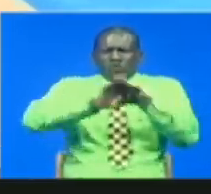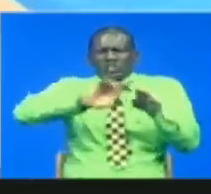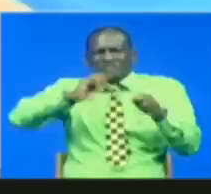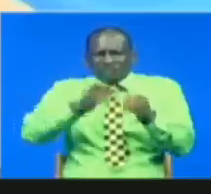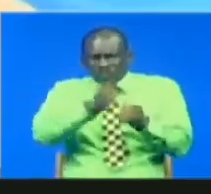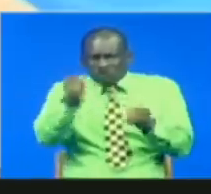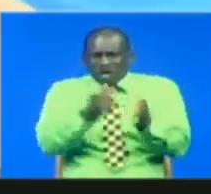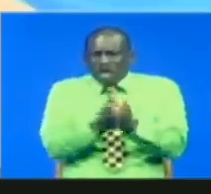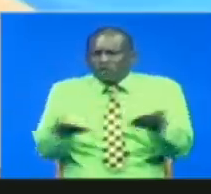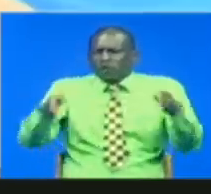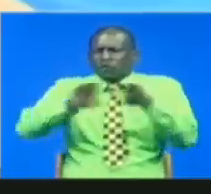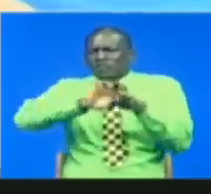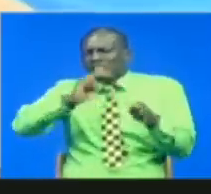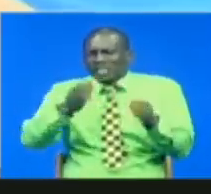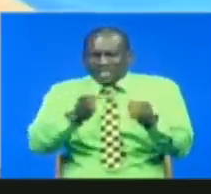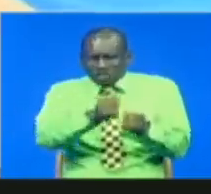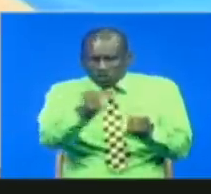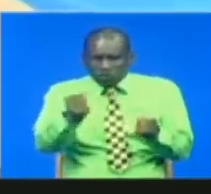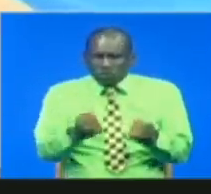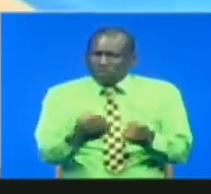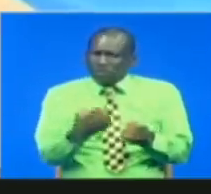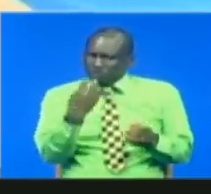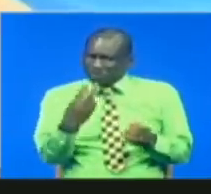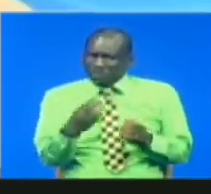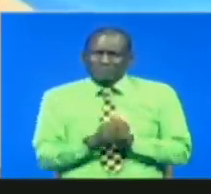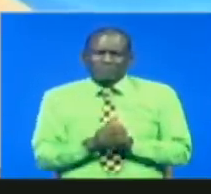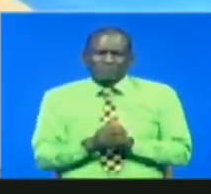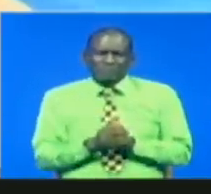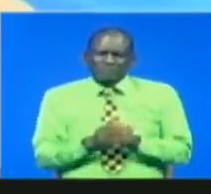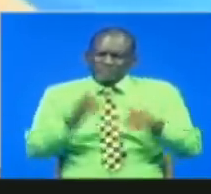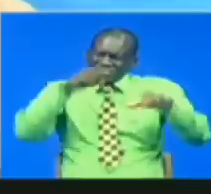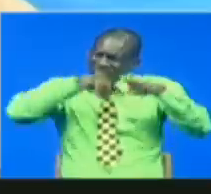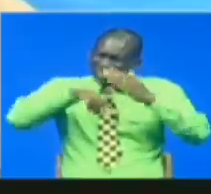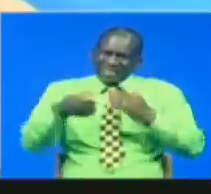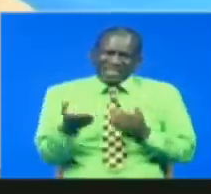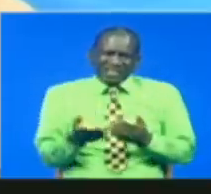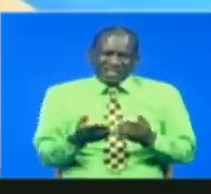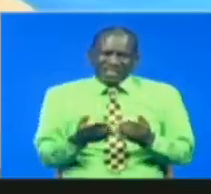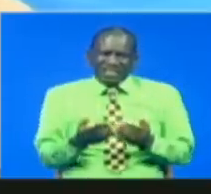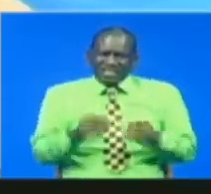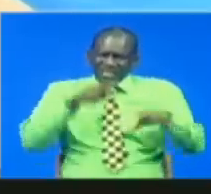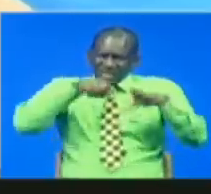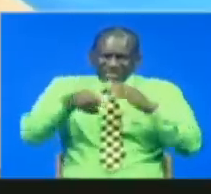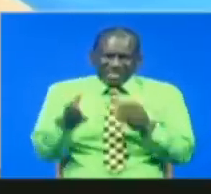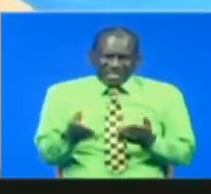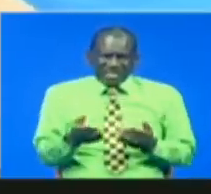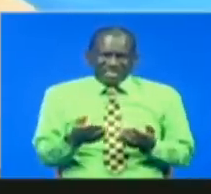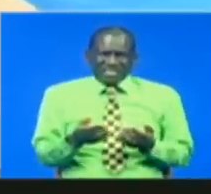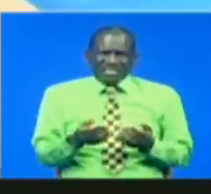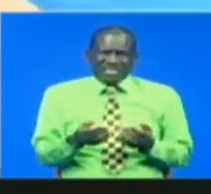one. You see, inside there, at least you were a bit